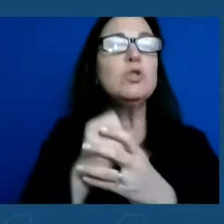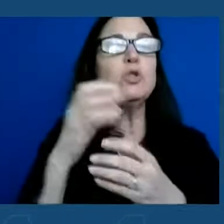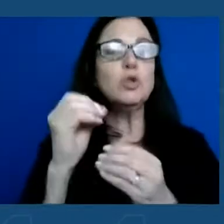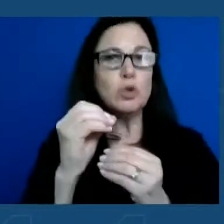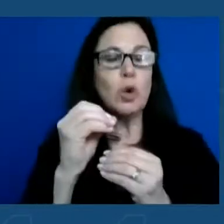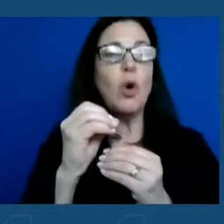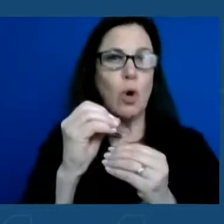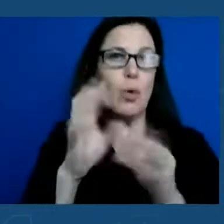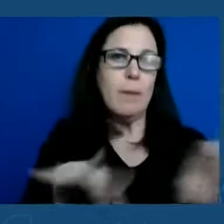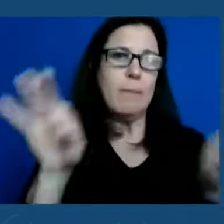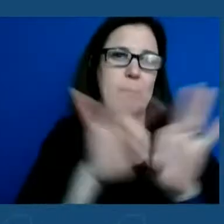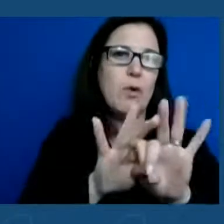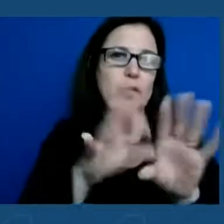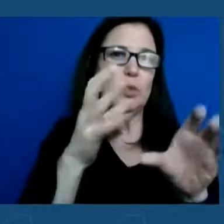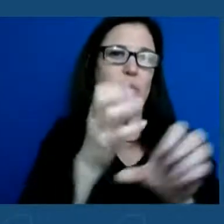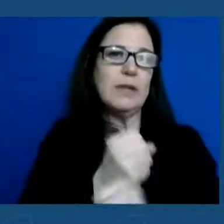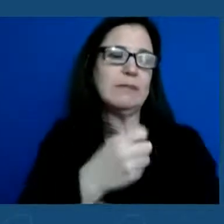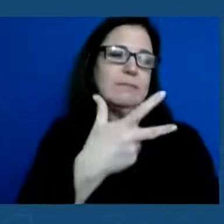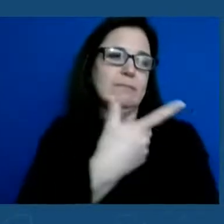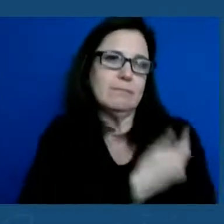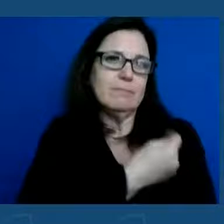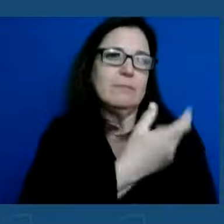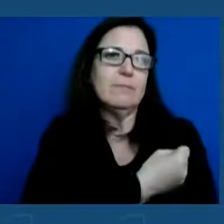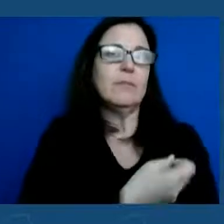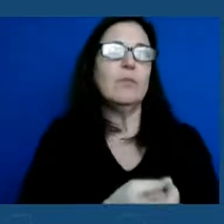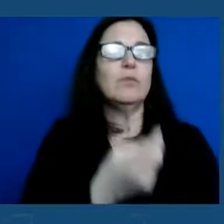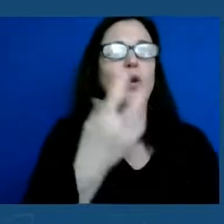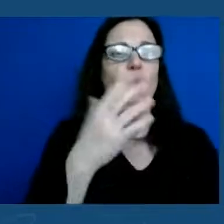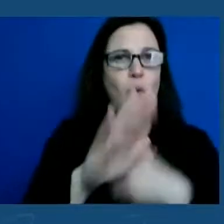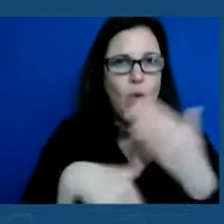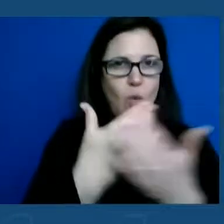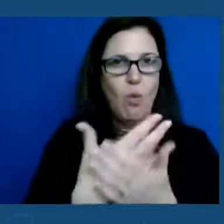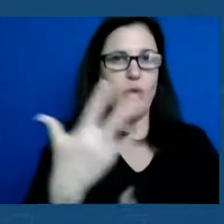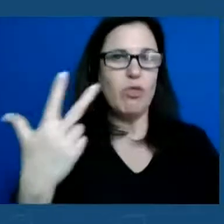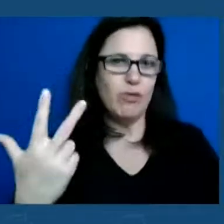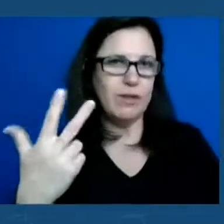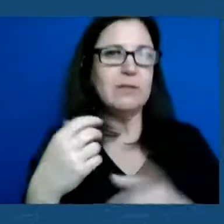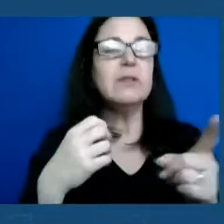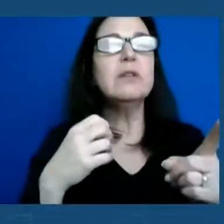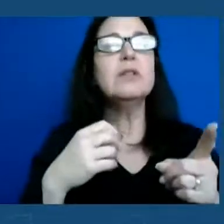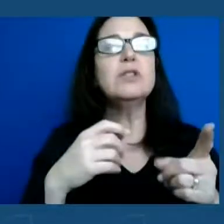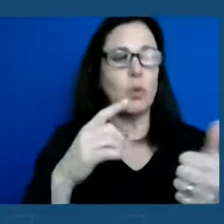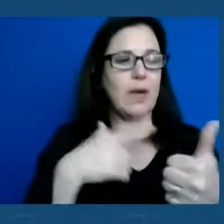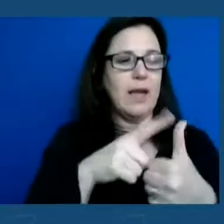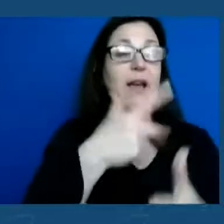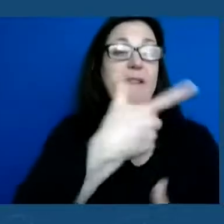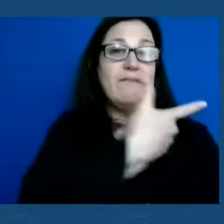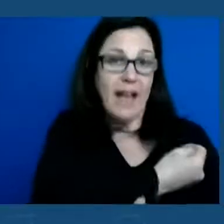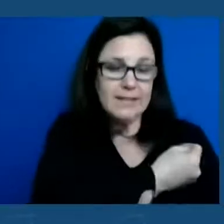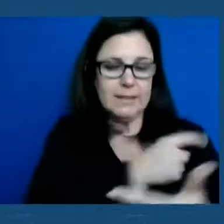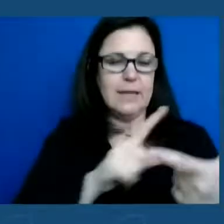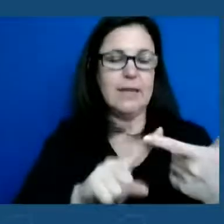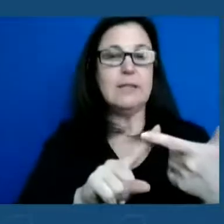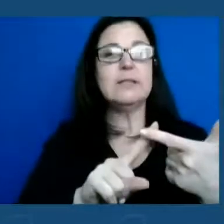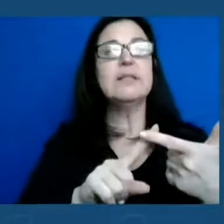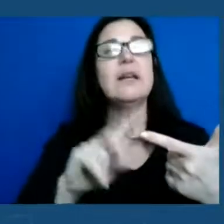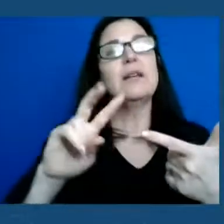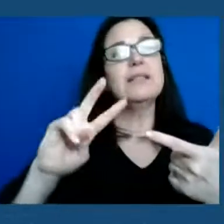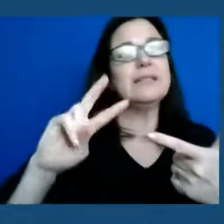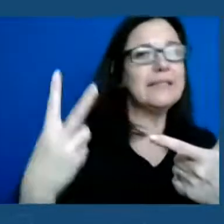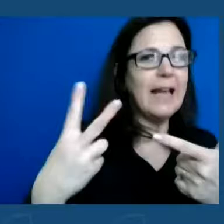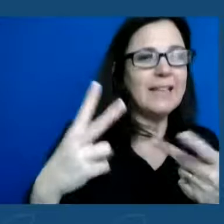but 2 boosters. So we know what to do. We keep getting vaccinated. We get boosted, second booster. If you feel